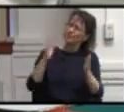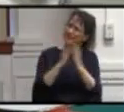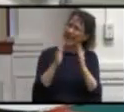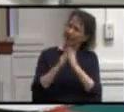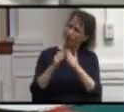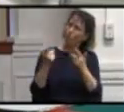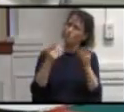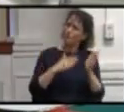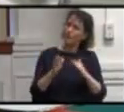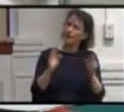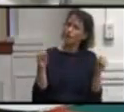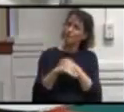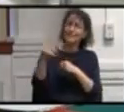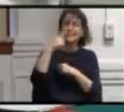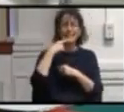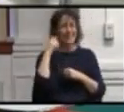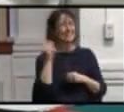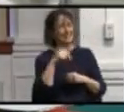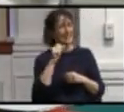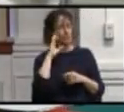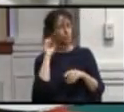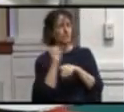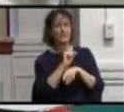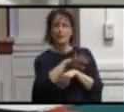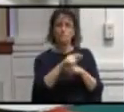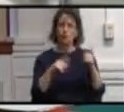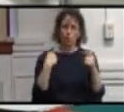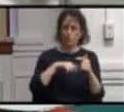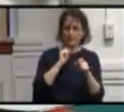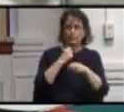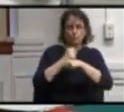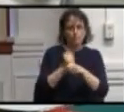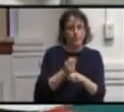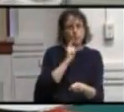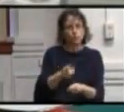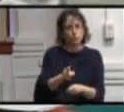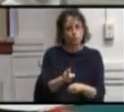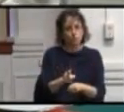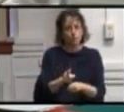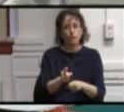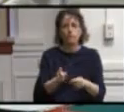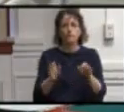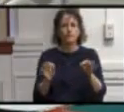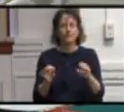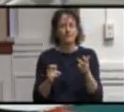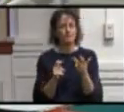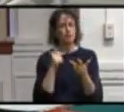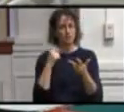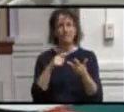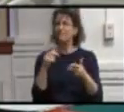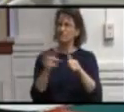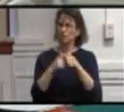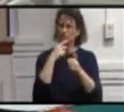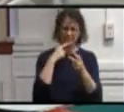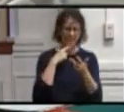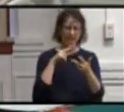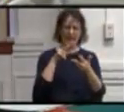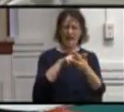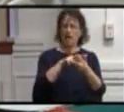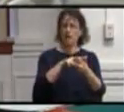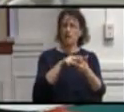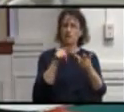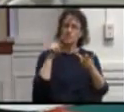I think as a town, we need to clarify that, make sure that happens. Because it was sort of in a list of, these are the people that will do it.